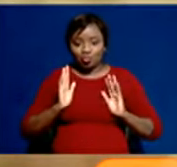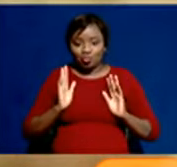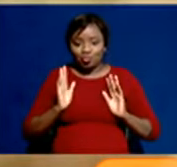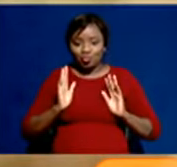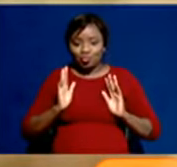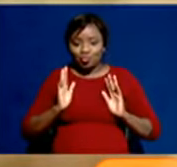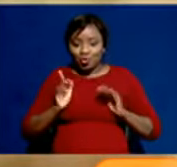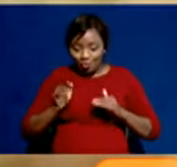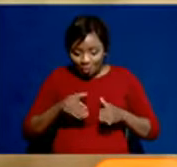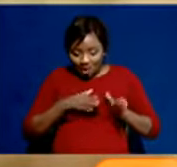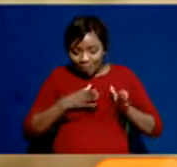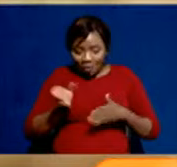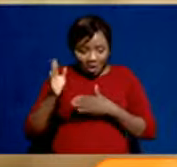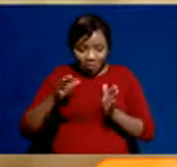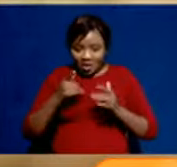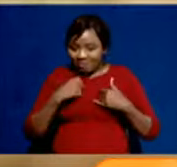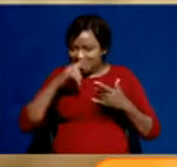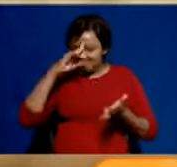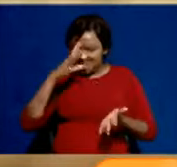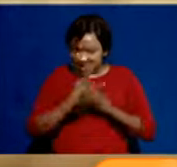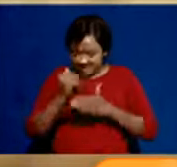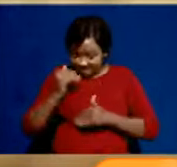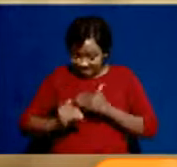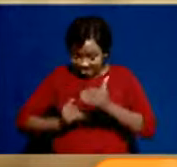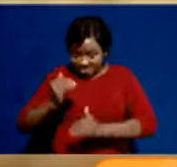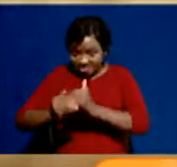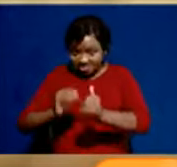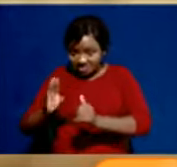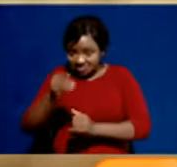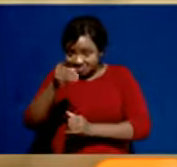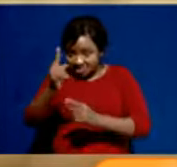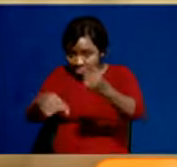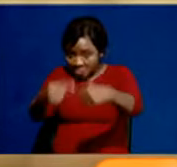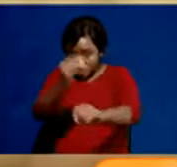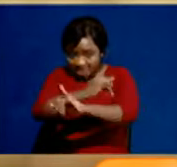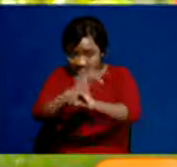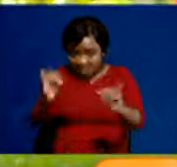that? Is that I don't believe the process that gave him.